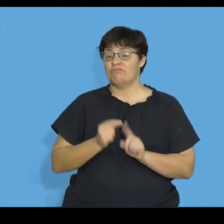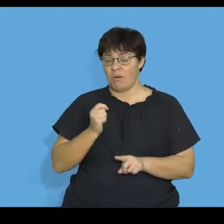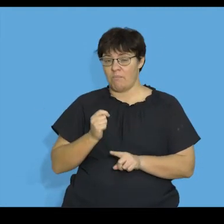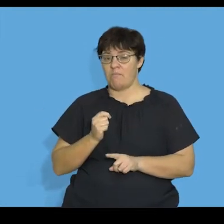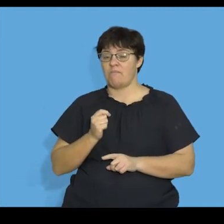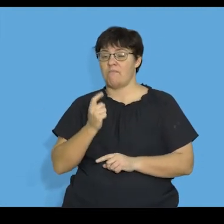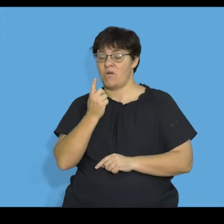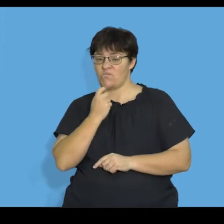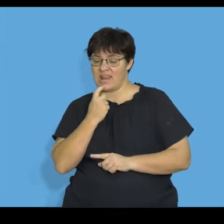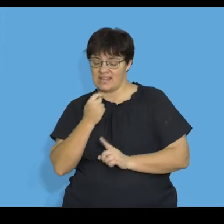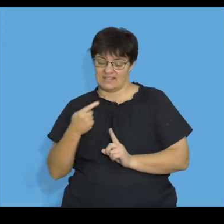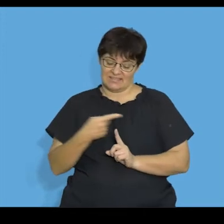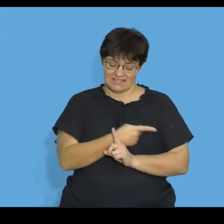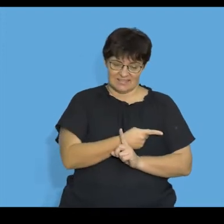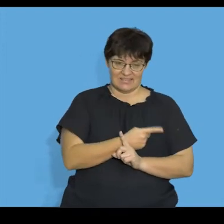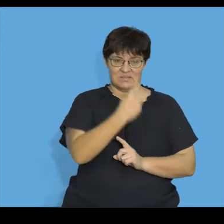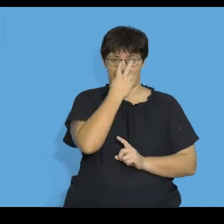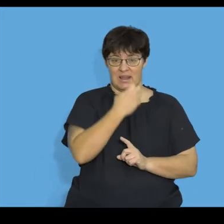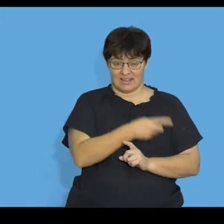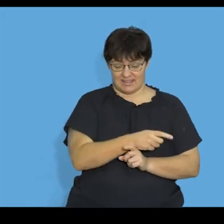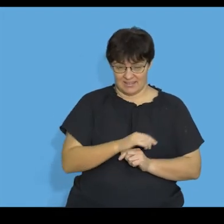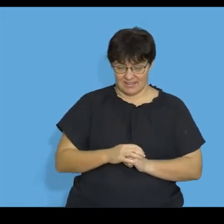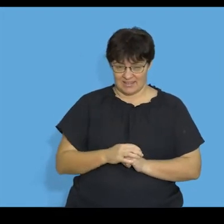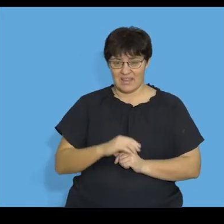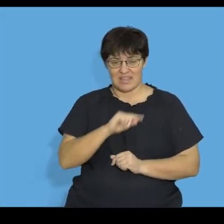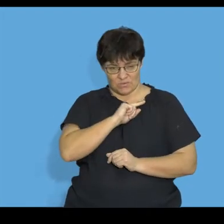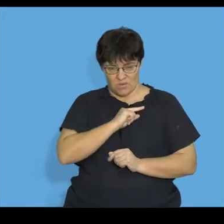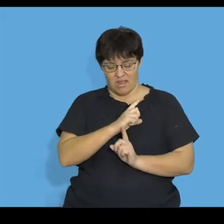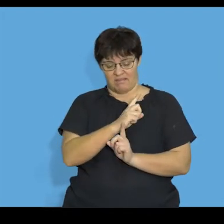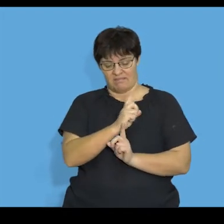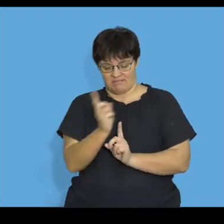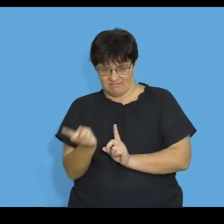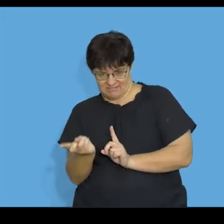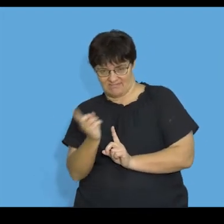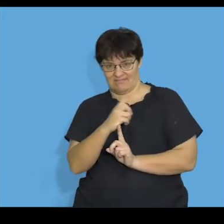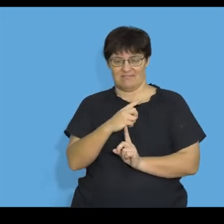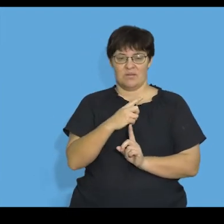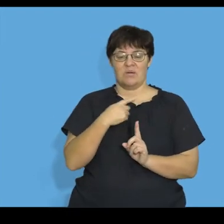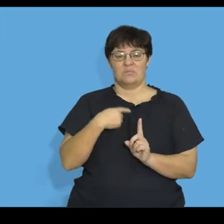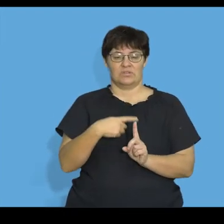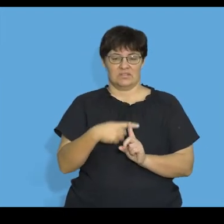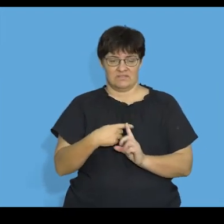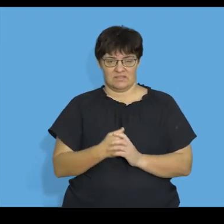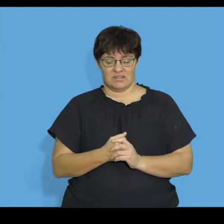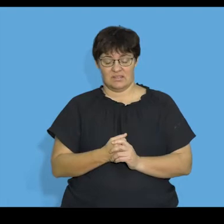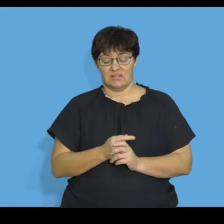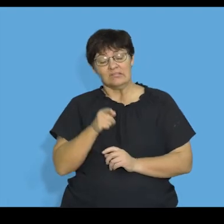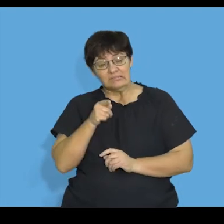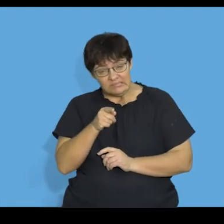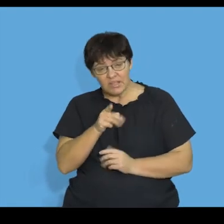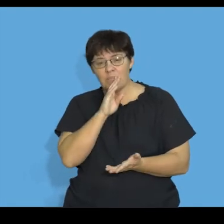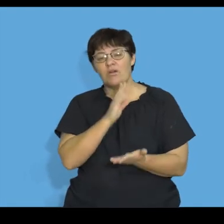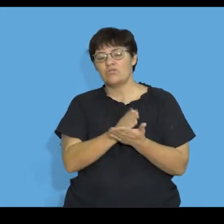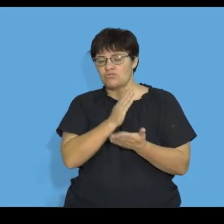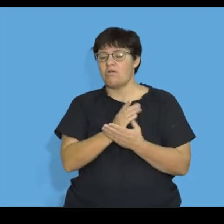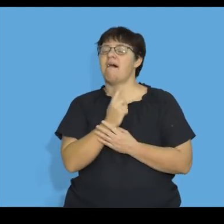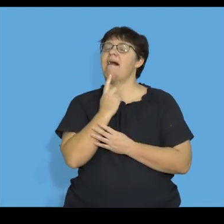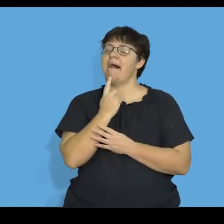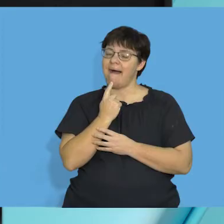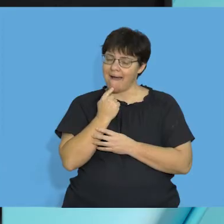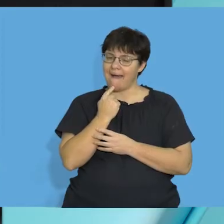black. And that's why this is a positive reading here. And that's how we must make sure that we can predict in